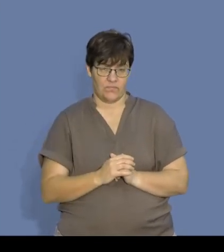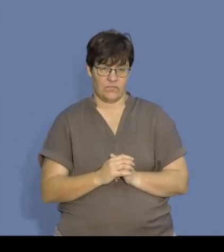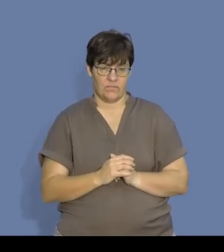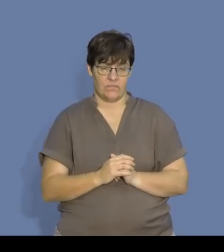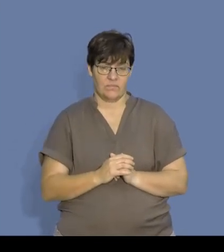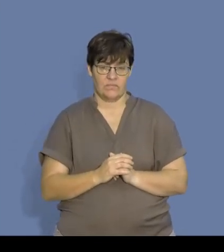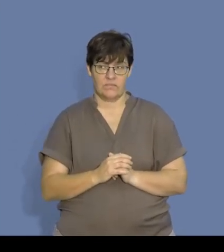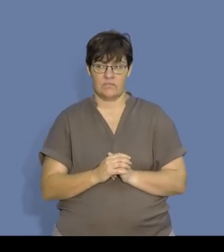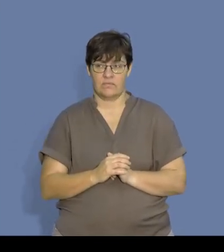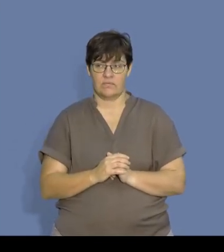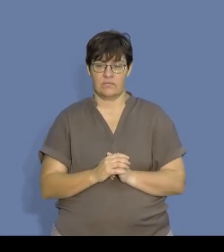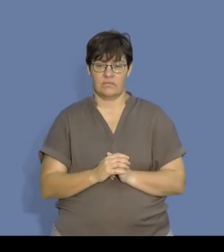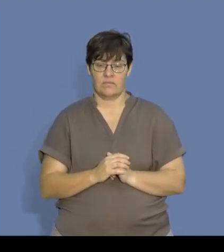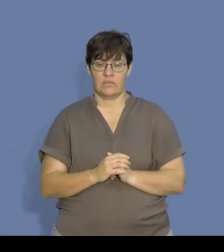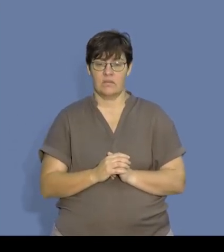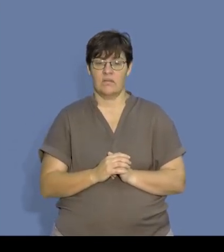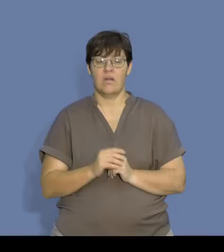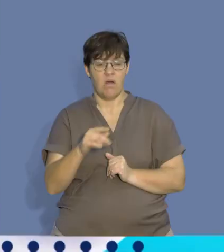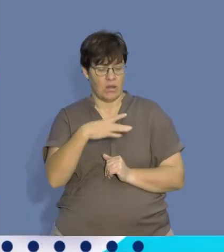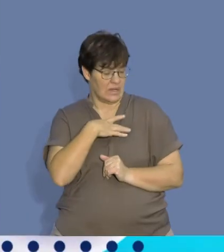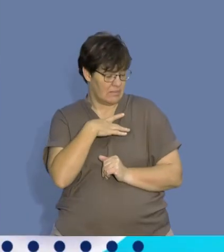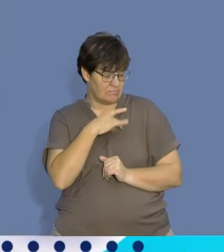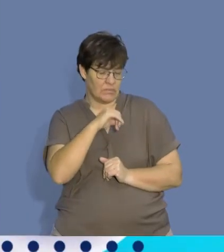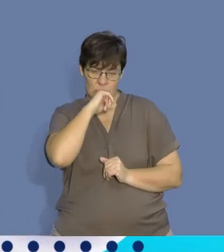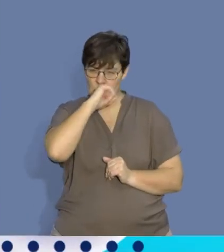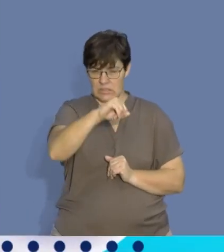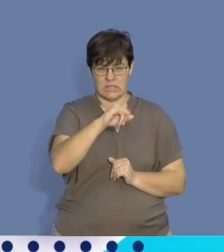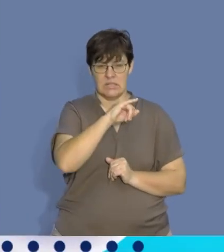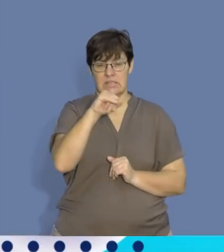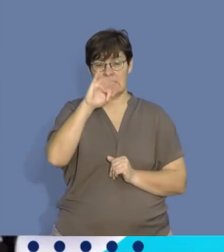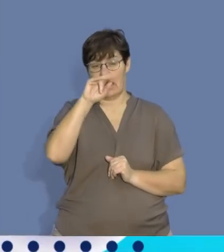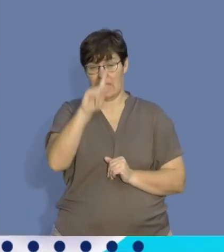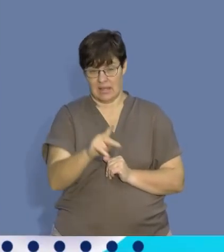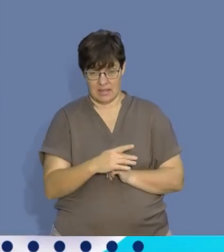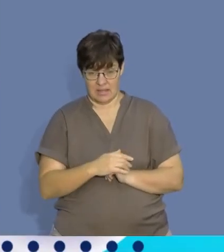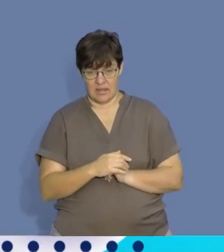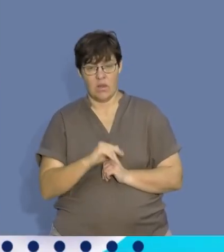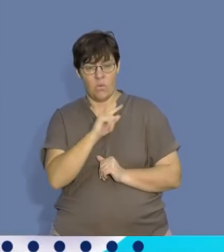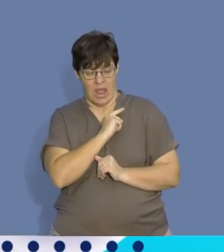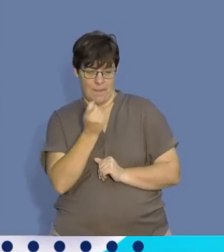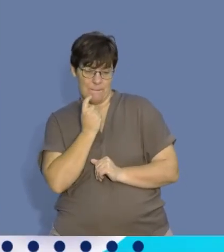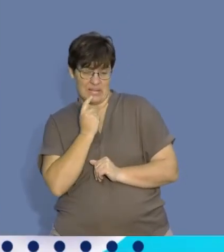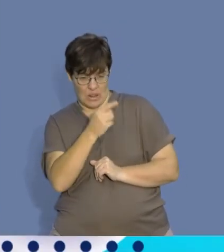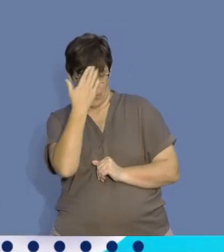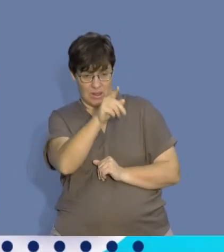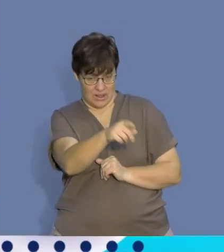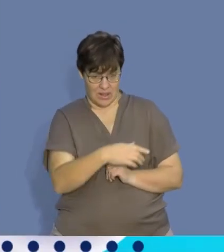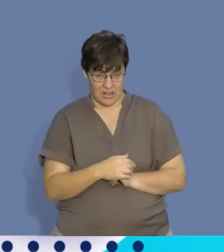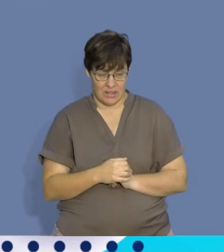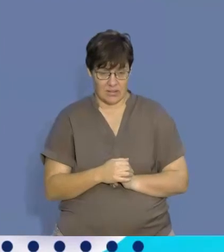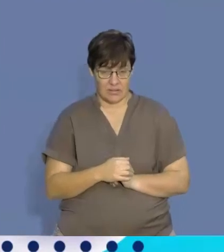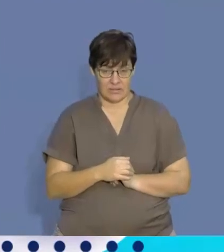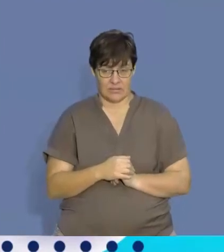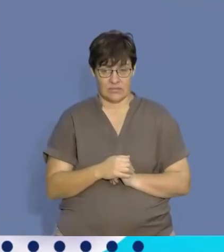But here, and they do like zinc, in particular as a metal you should know. This